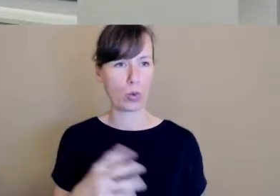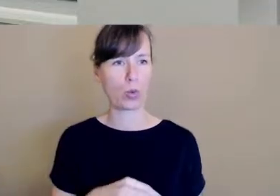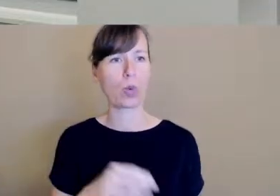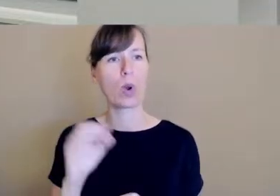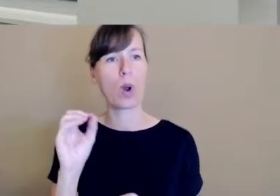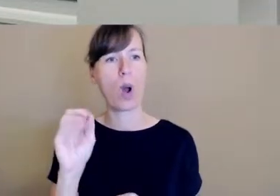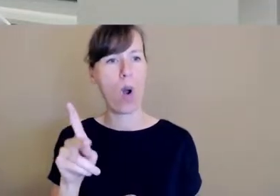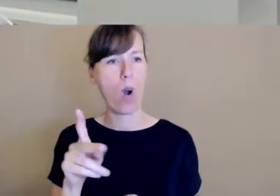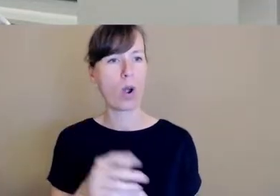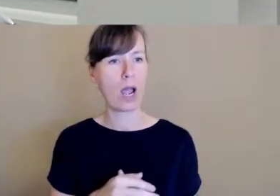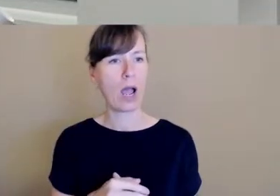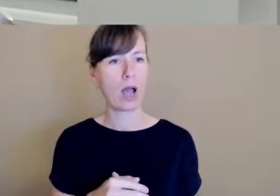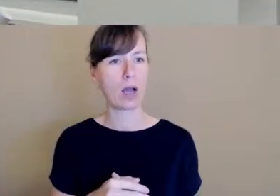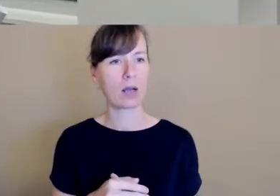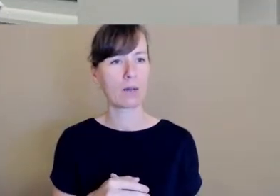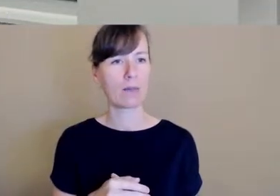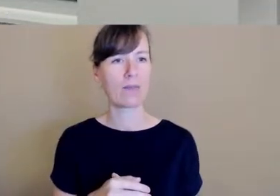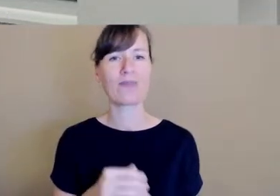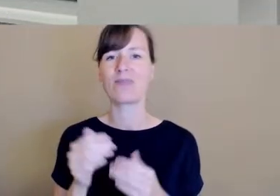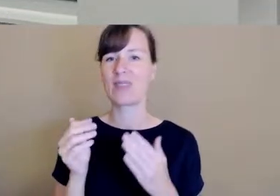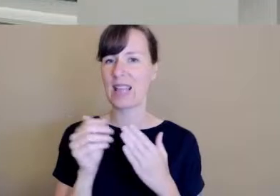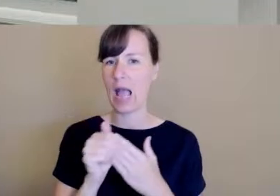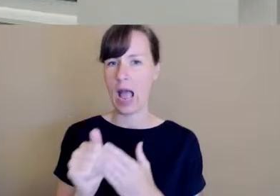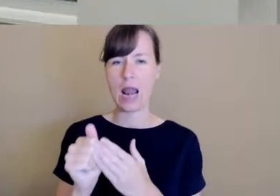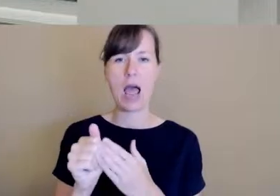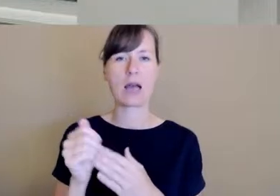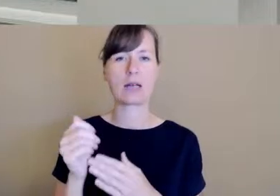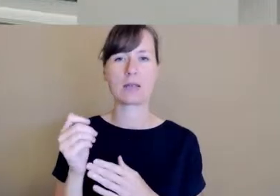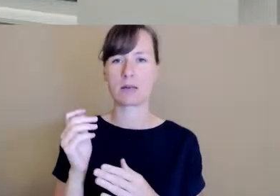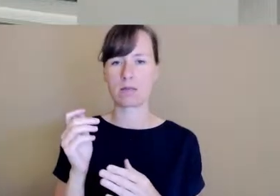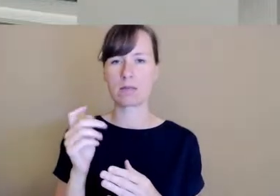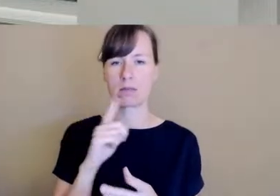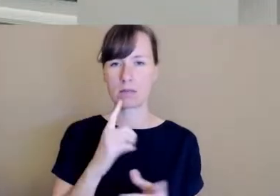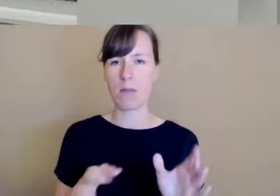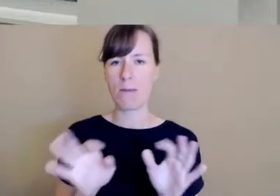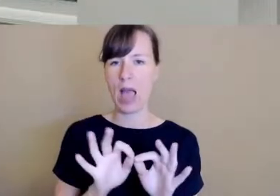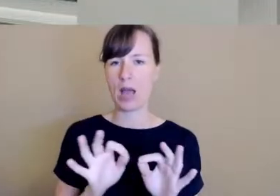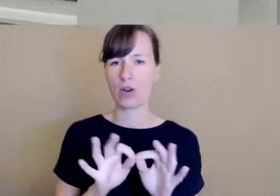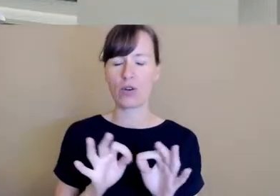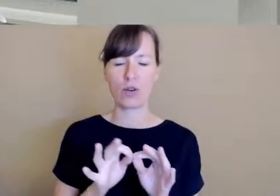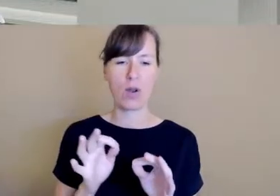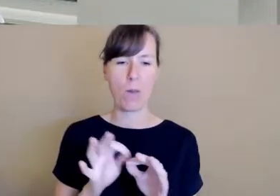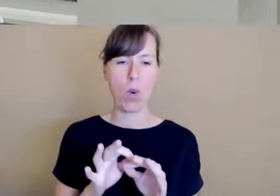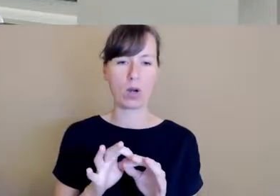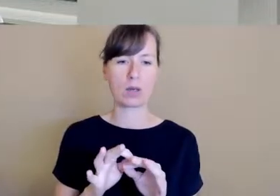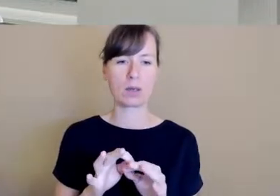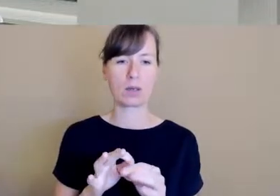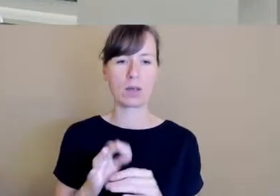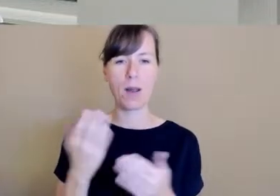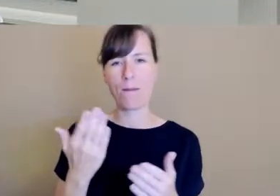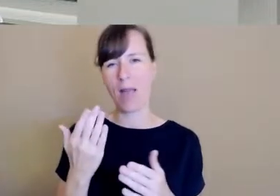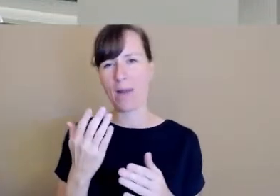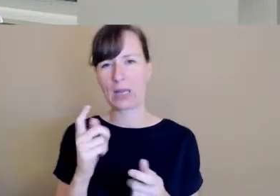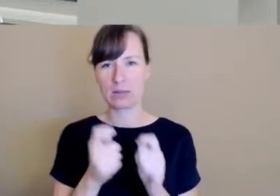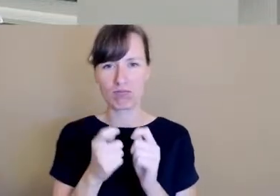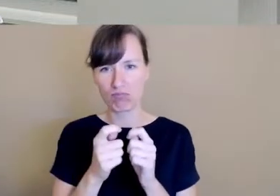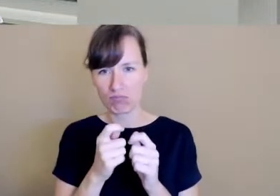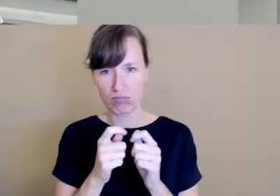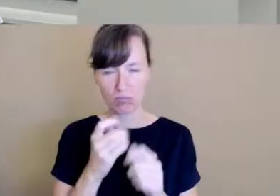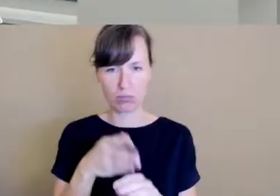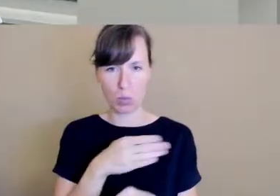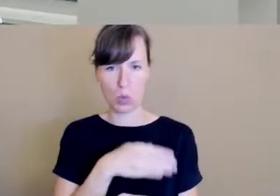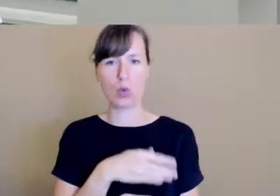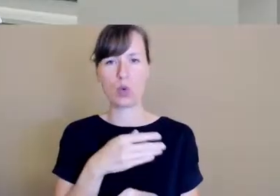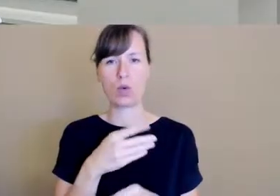Okay, guidelines matter. Maybe it's a question of fine-tuning the guidelines, but they do matter, and they